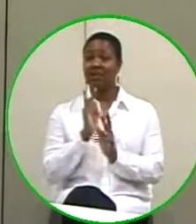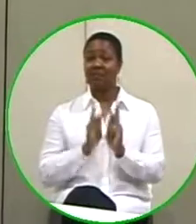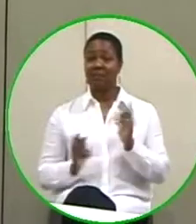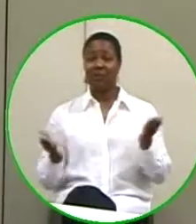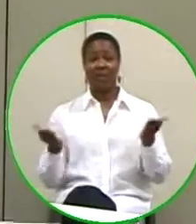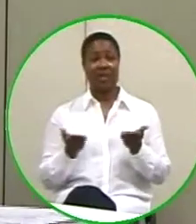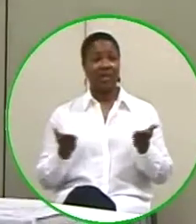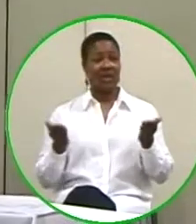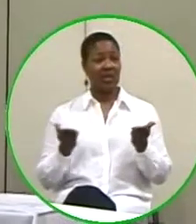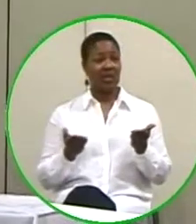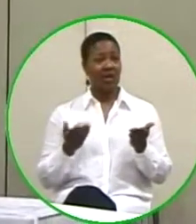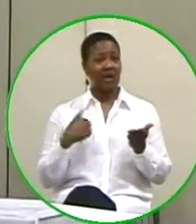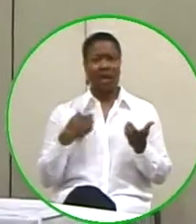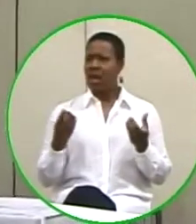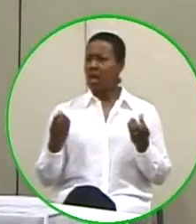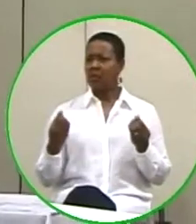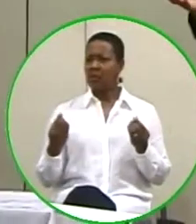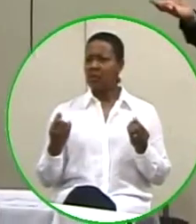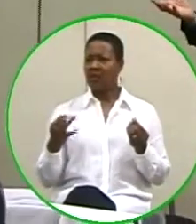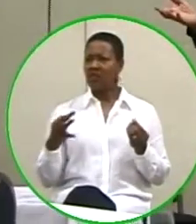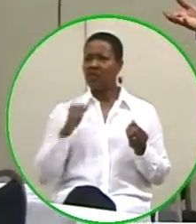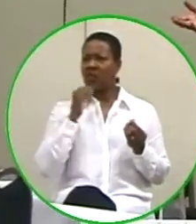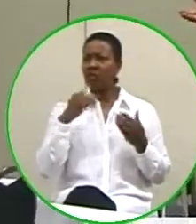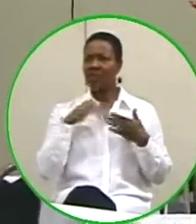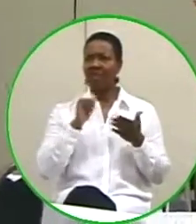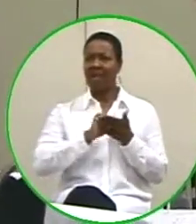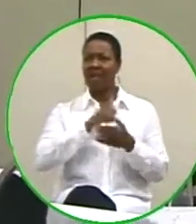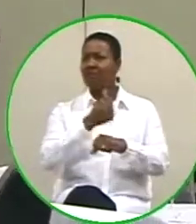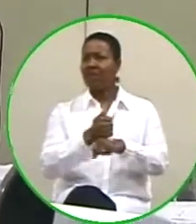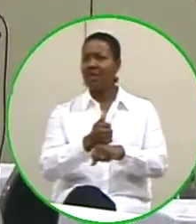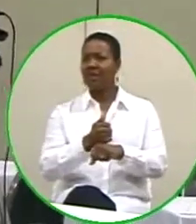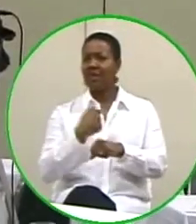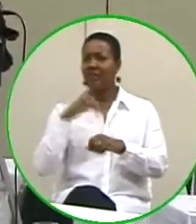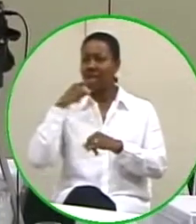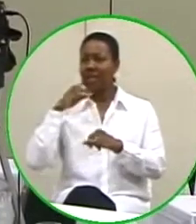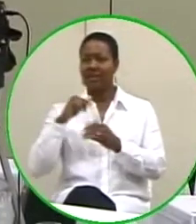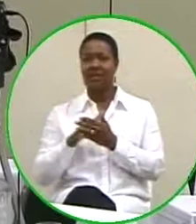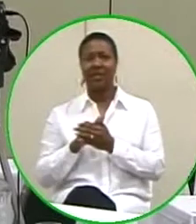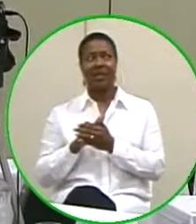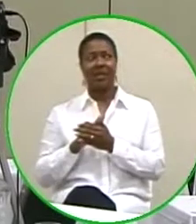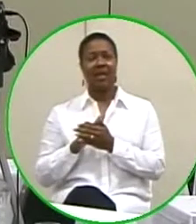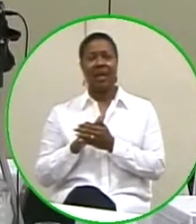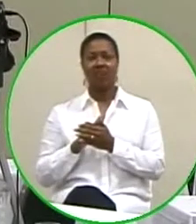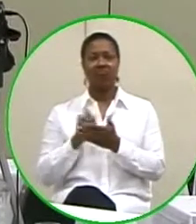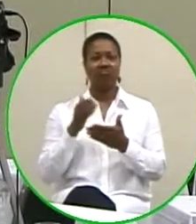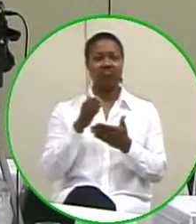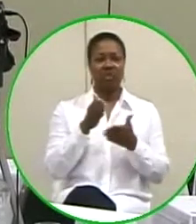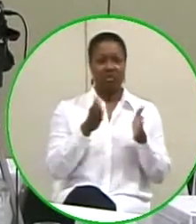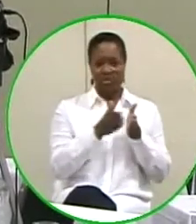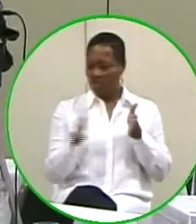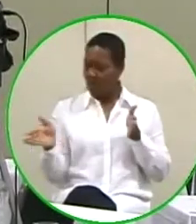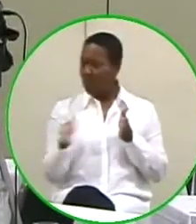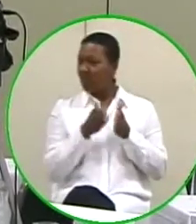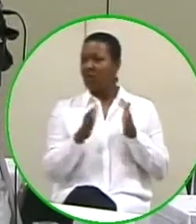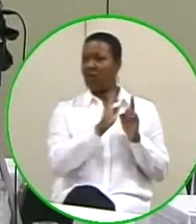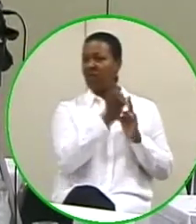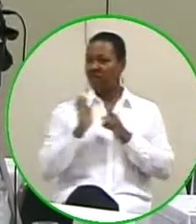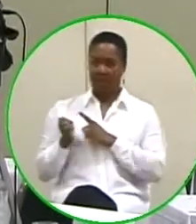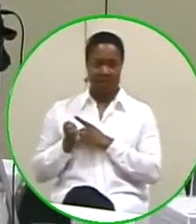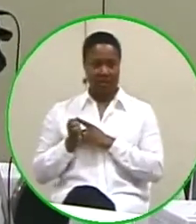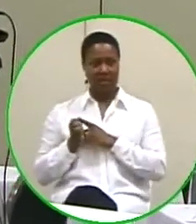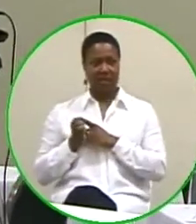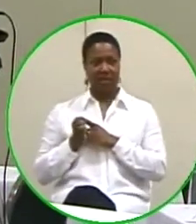here, what do I do if we don't have that in place and our kids are going between environments? And we're going to talk more about the